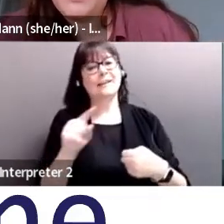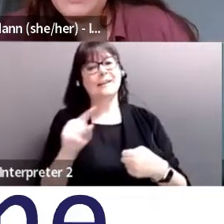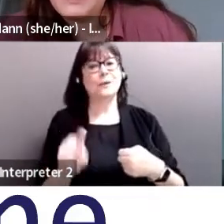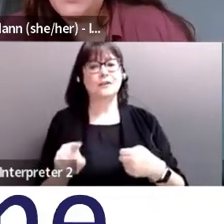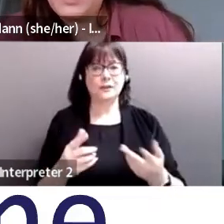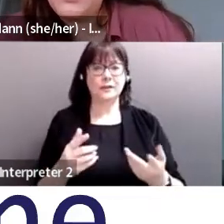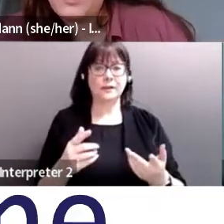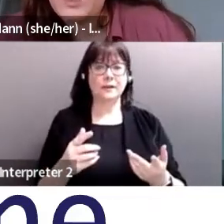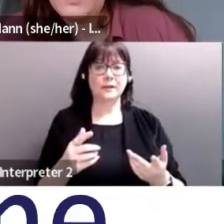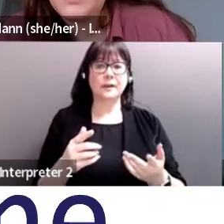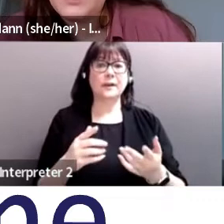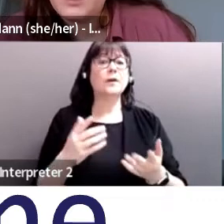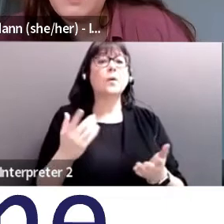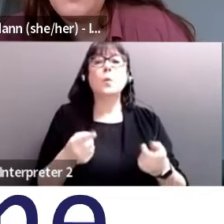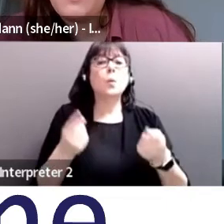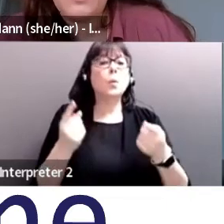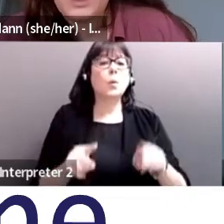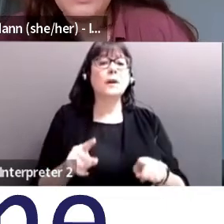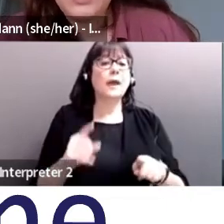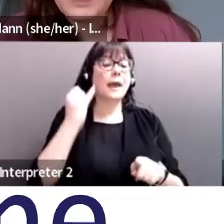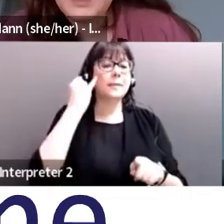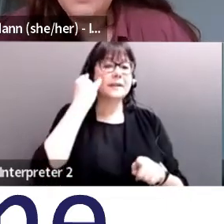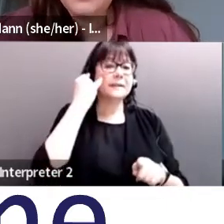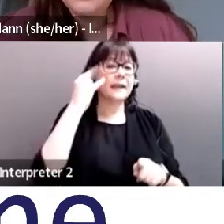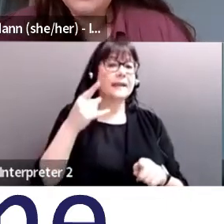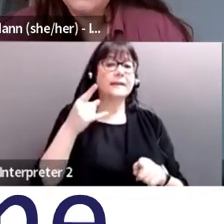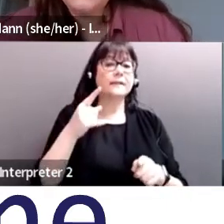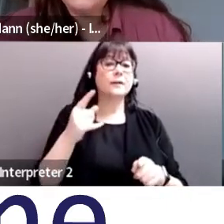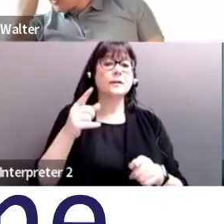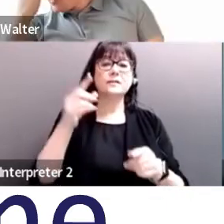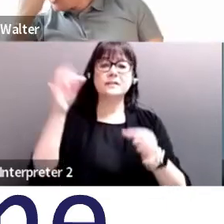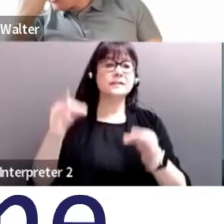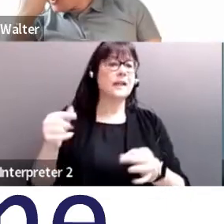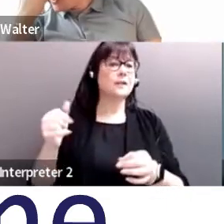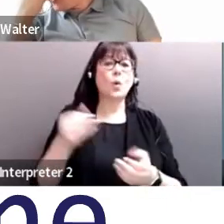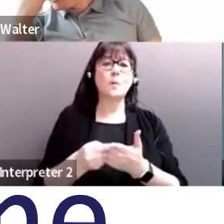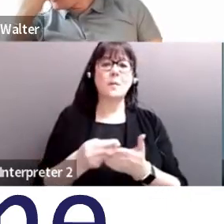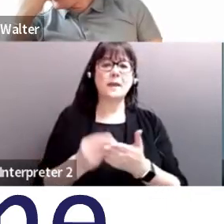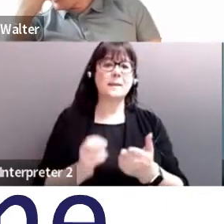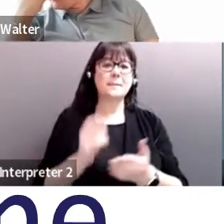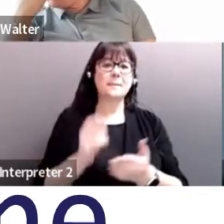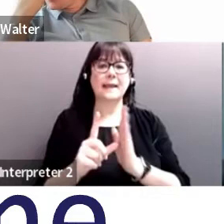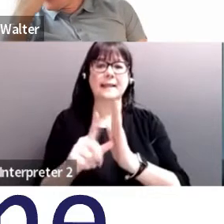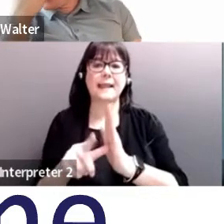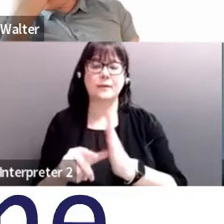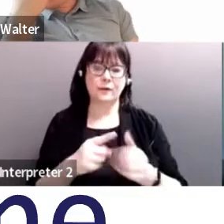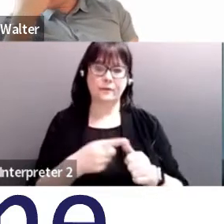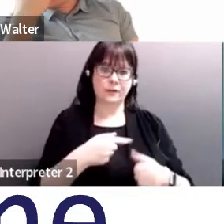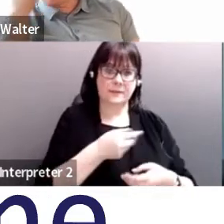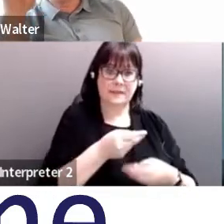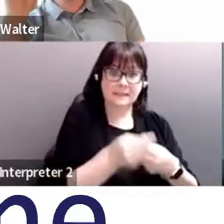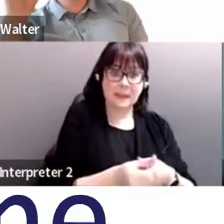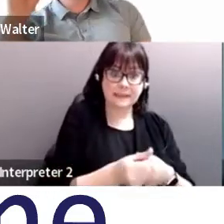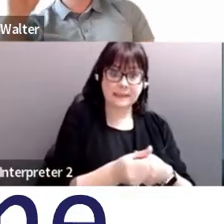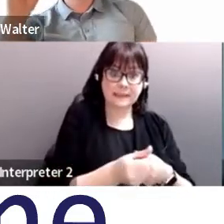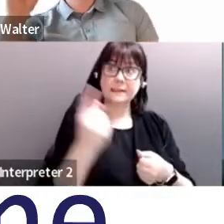be guaranteed? What if requirements are not met for whatever reason? Yeah, so that's an interesting question. If the grants,